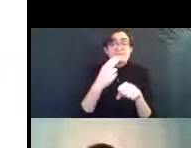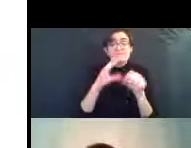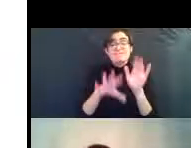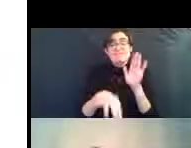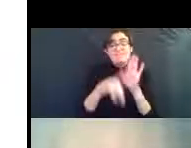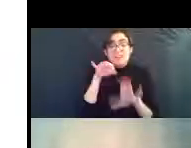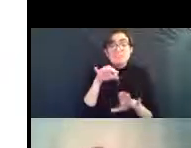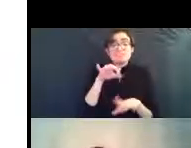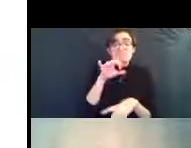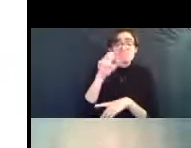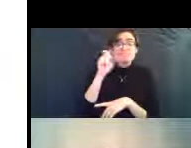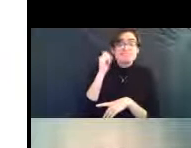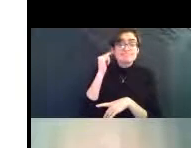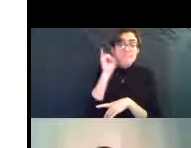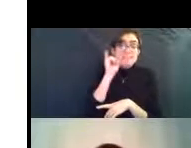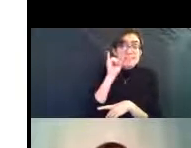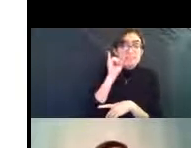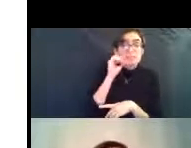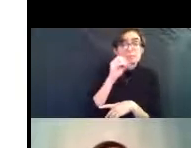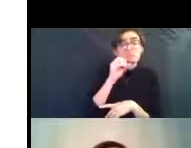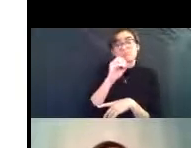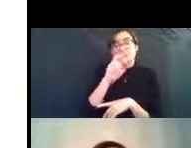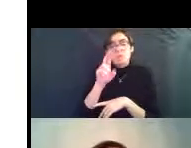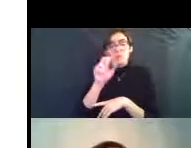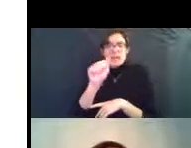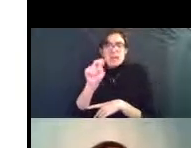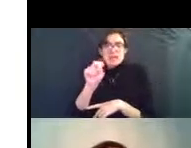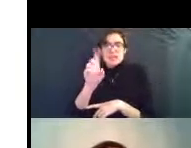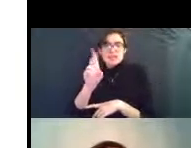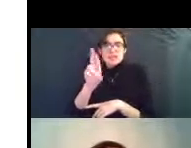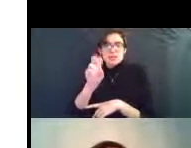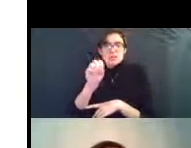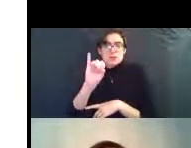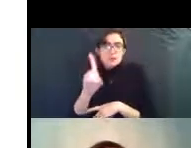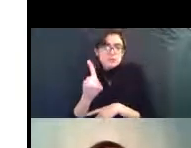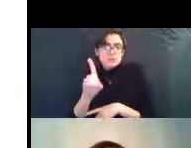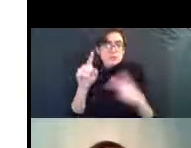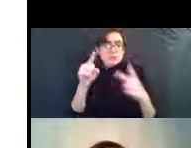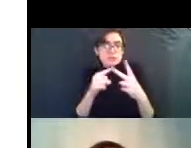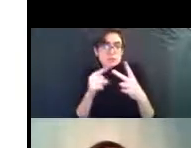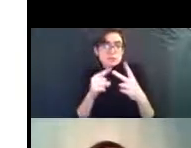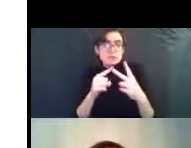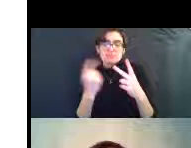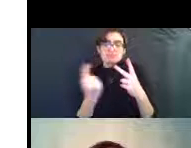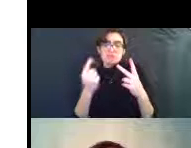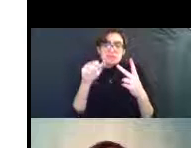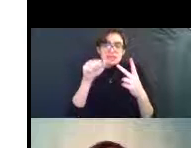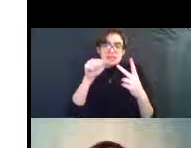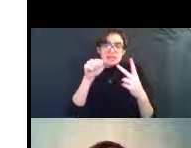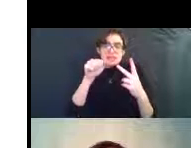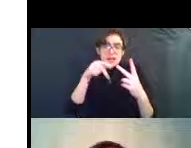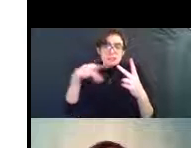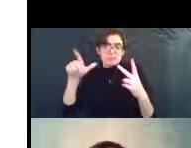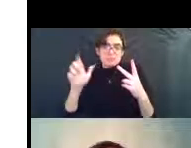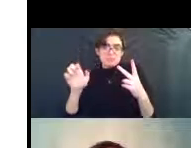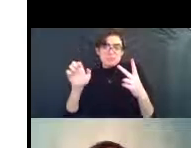also the NIOSH sound level meter app. That's only for Apple, and that was developed by National Institute